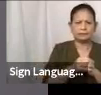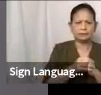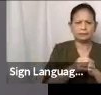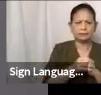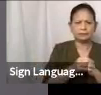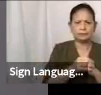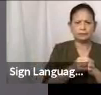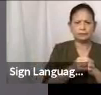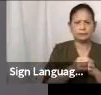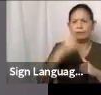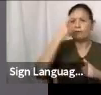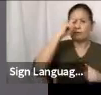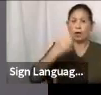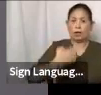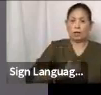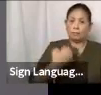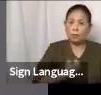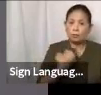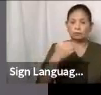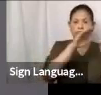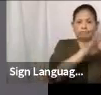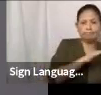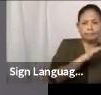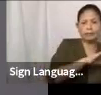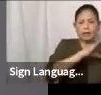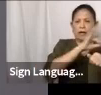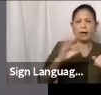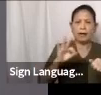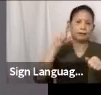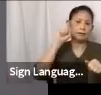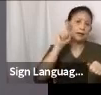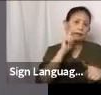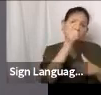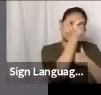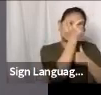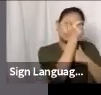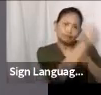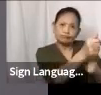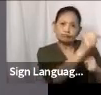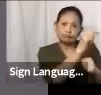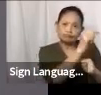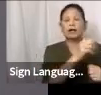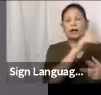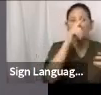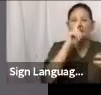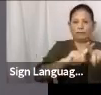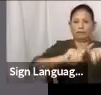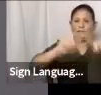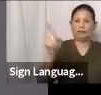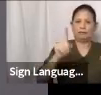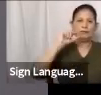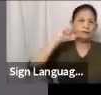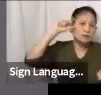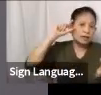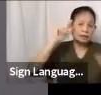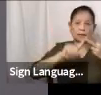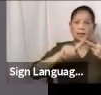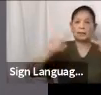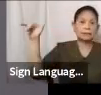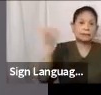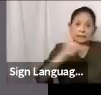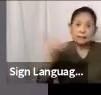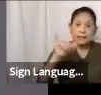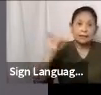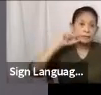for emotional, affectional, and sexual attraction to individuals of a different gender, same gender, or more than